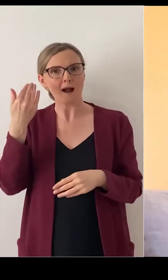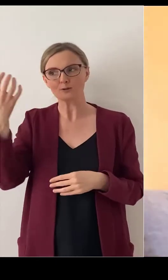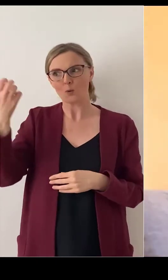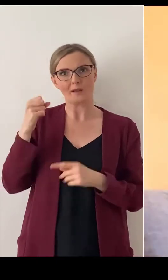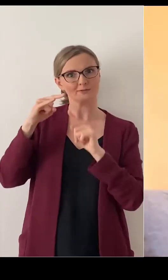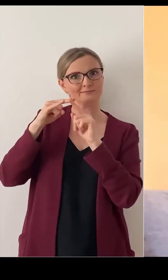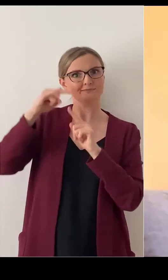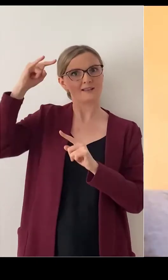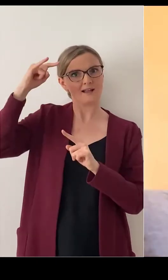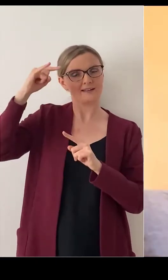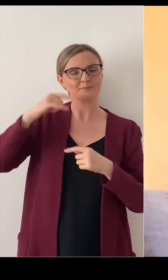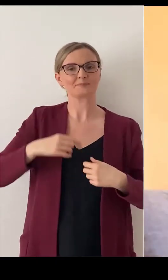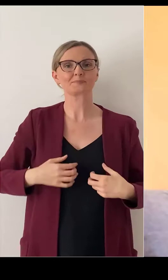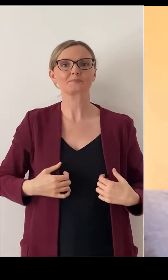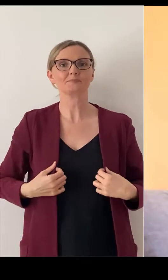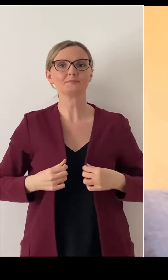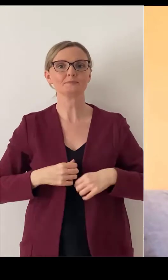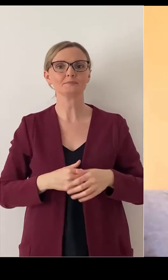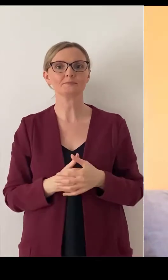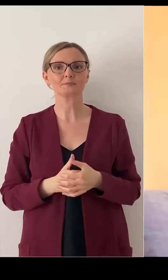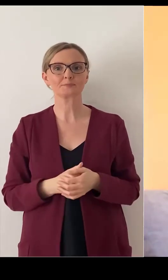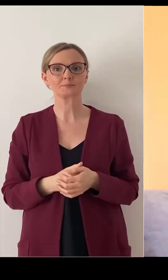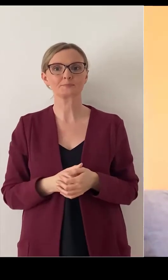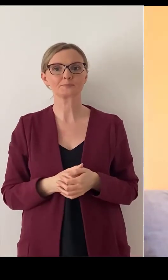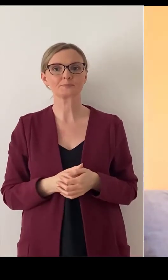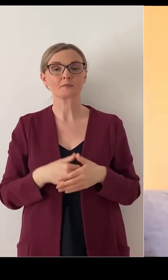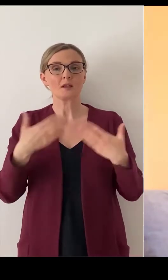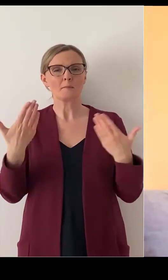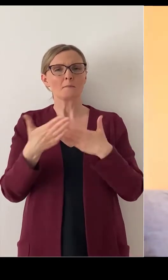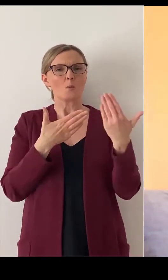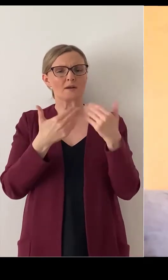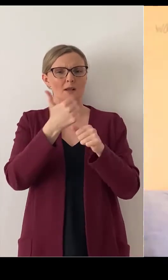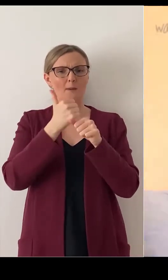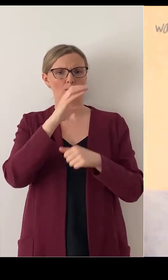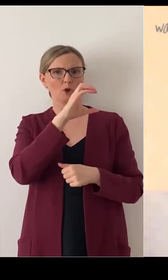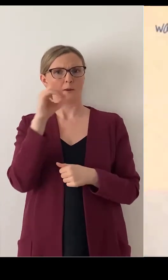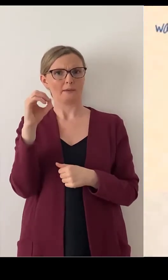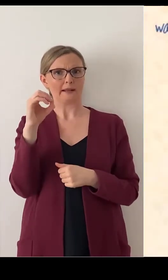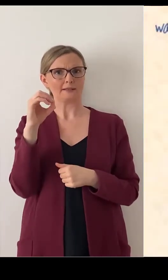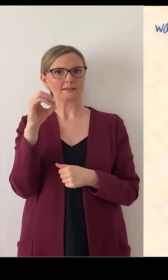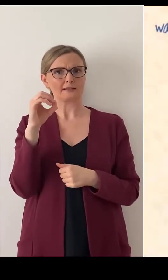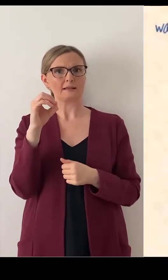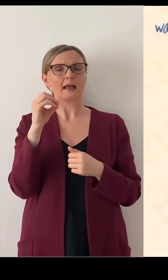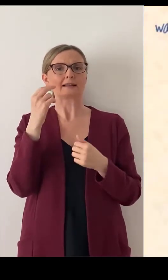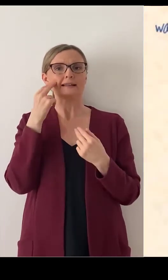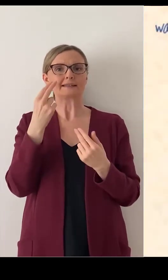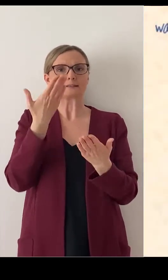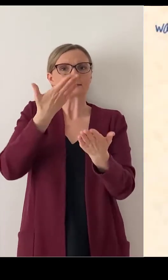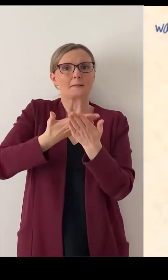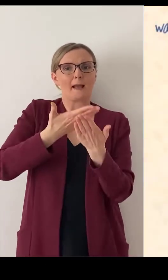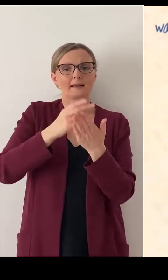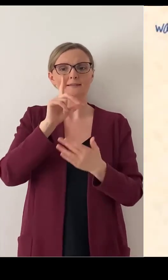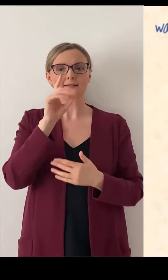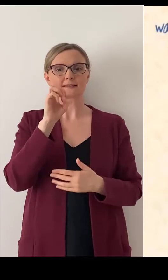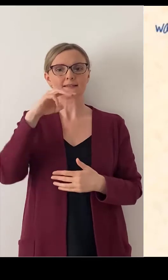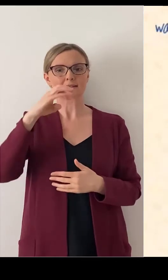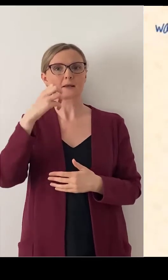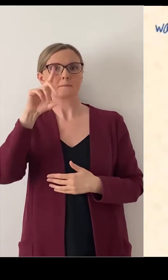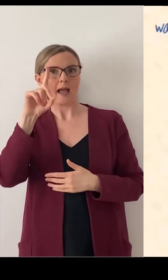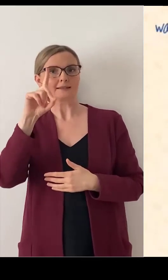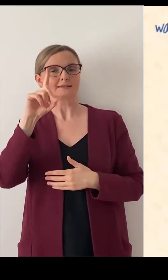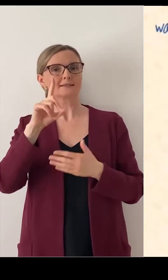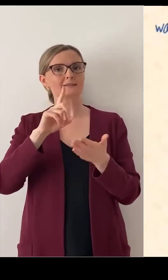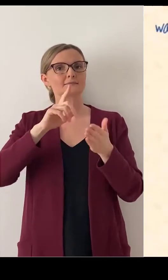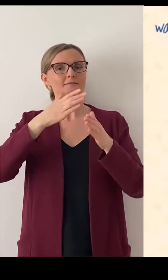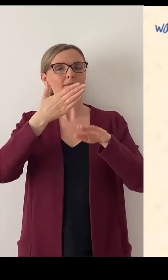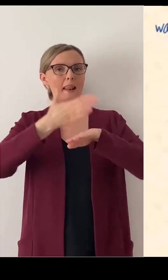rate. How about firms? Well, firms, they demand labor. They need workers. Here we will assume